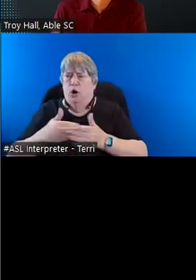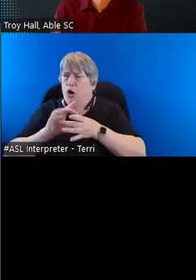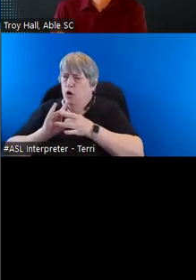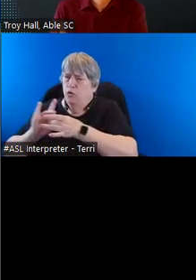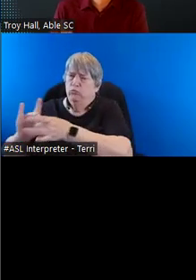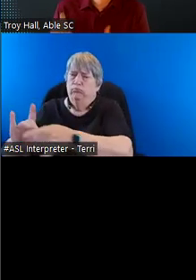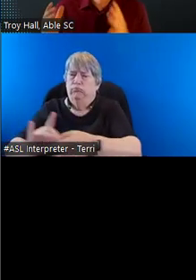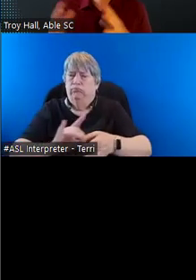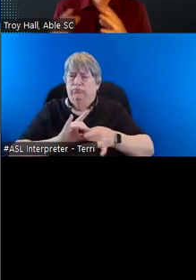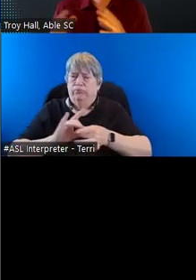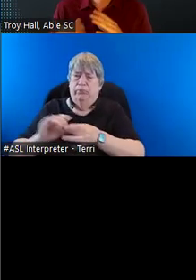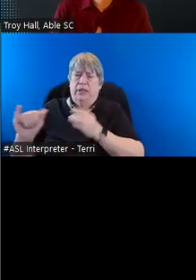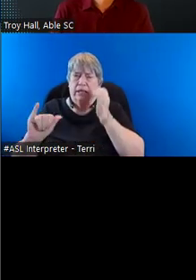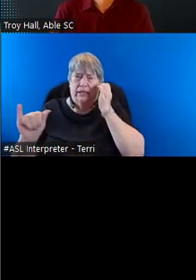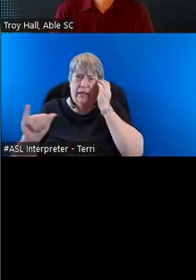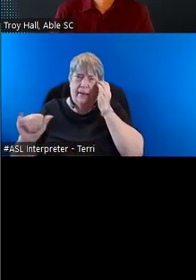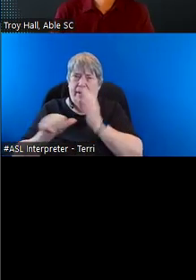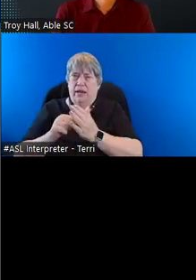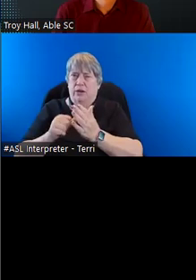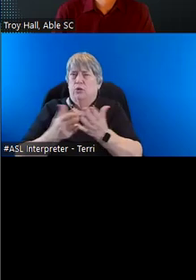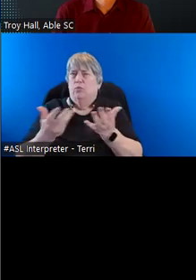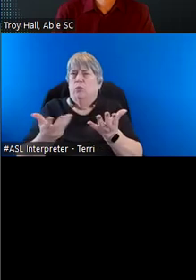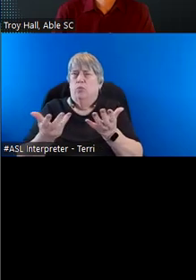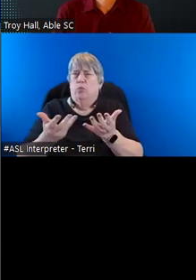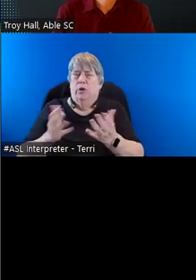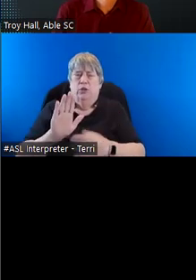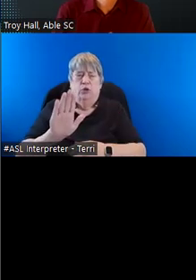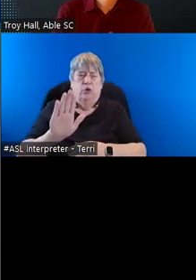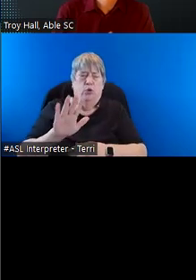things. Where's the overlap there?